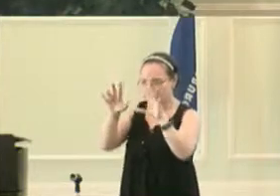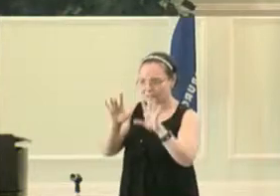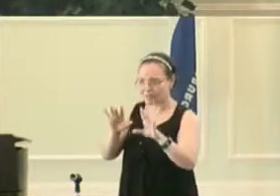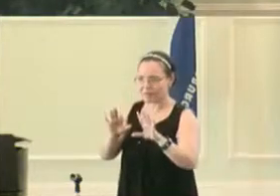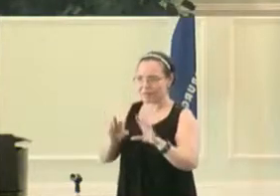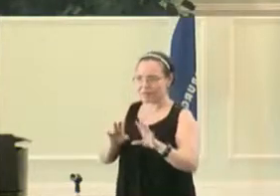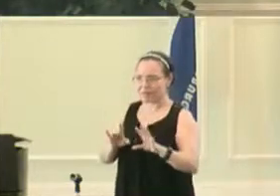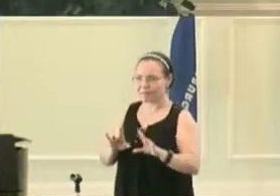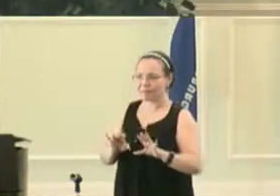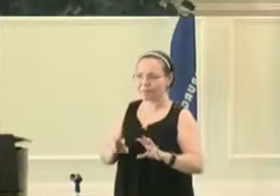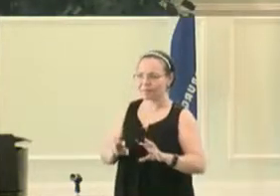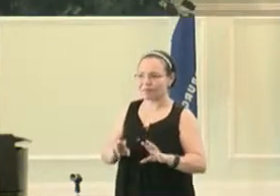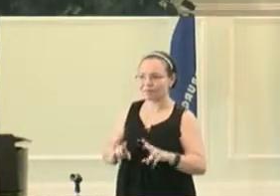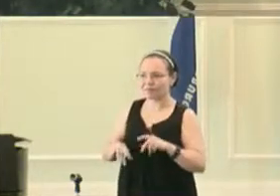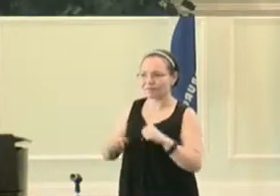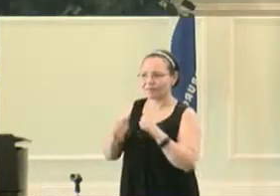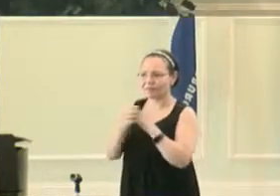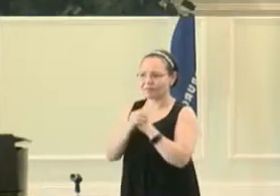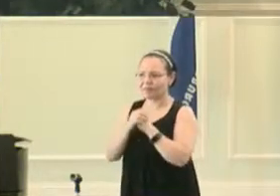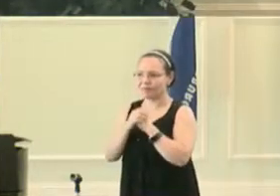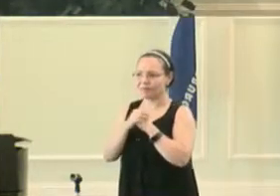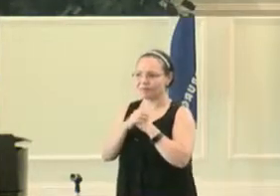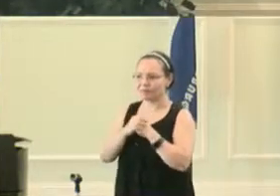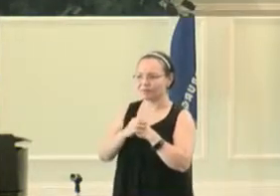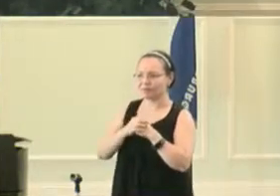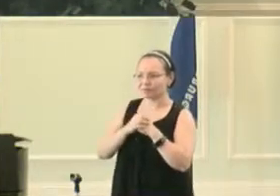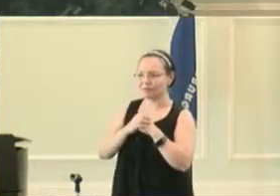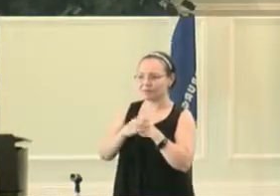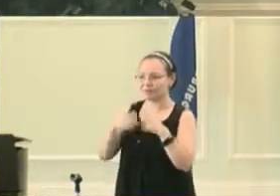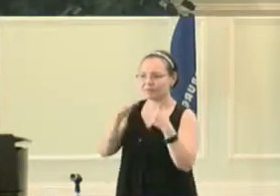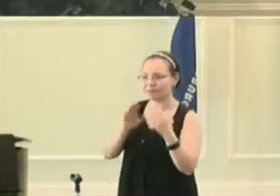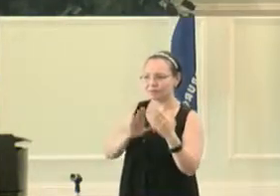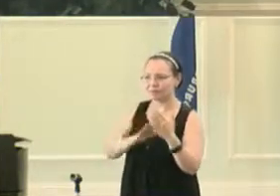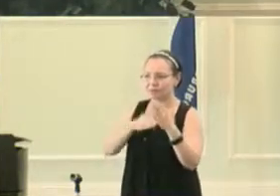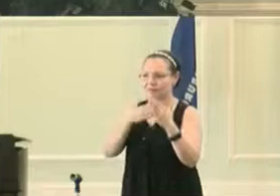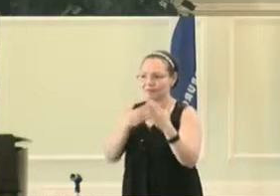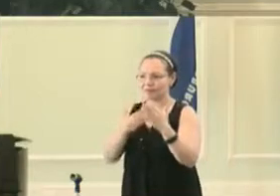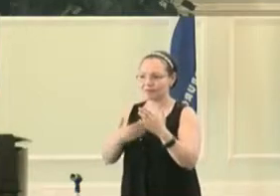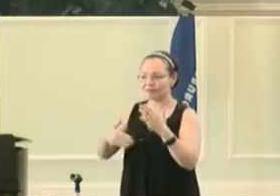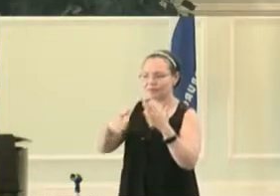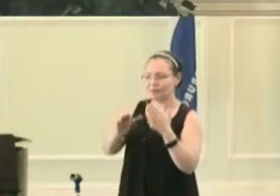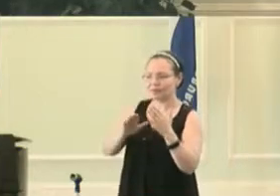So take my everything, my flesh and blood.